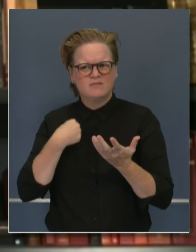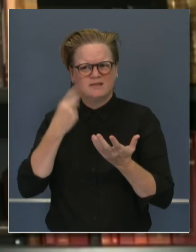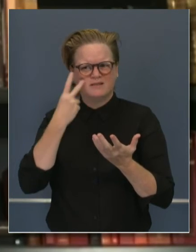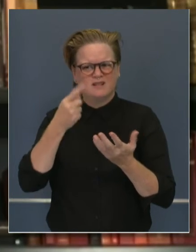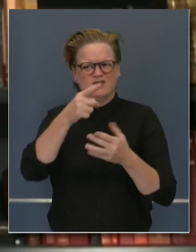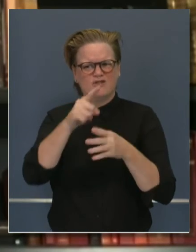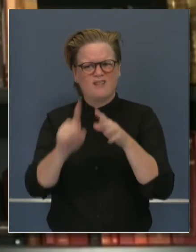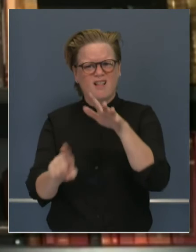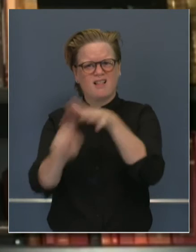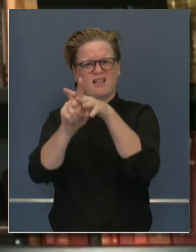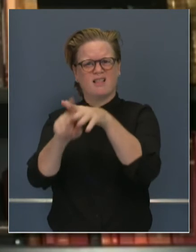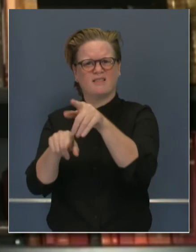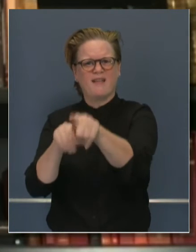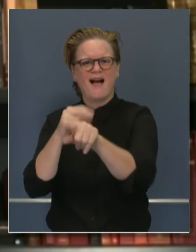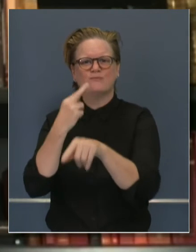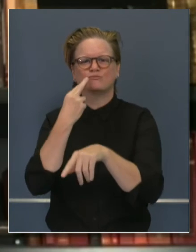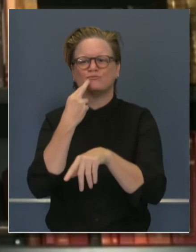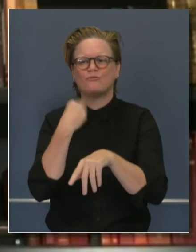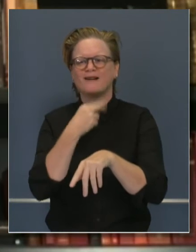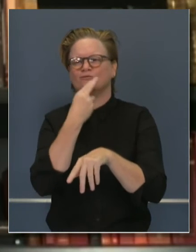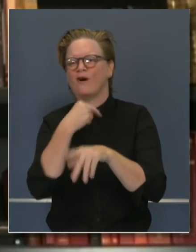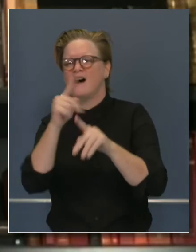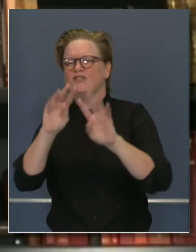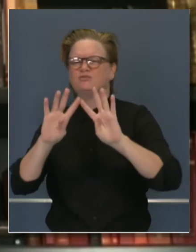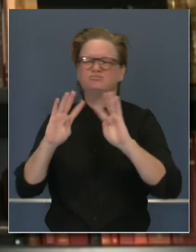silence means we're having a bit of technical